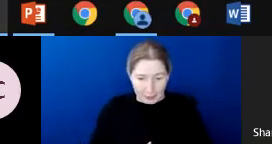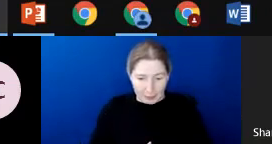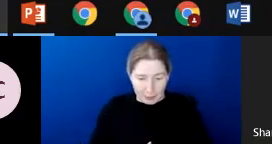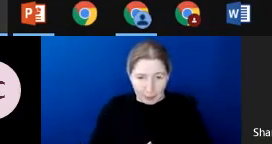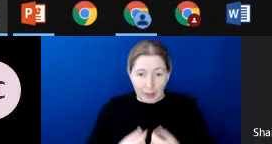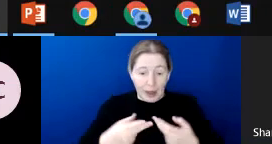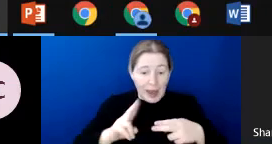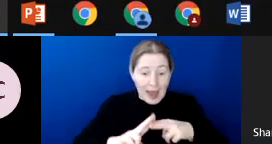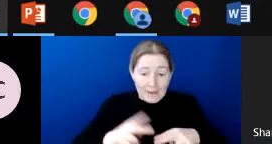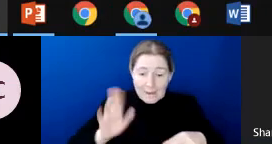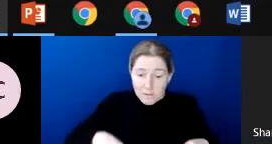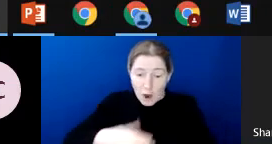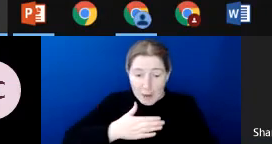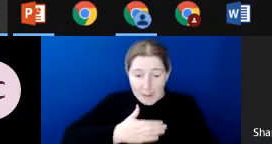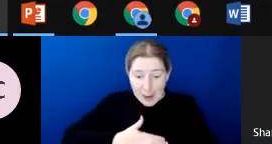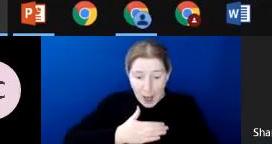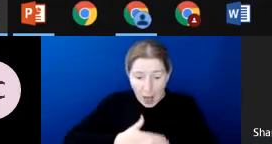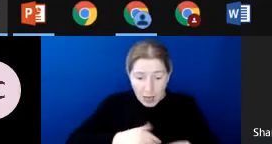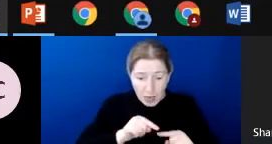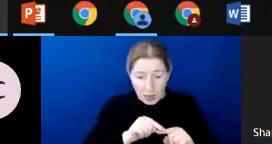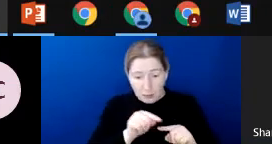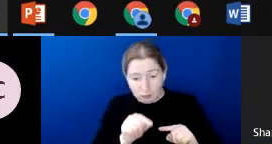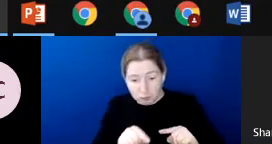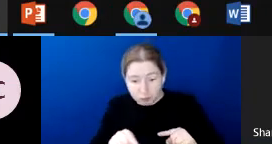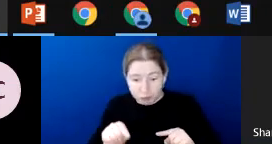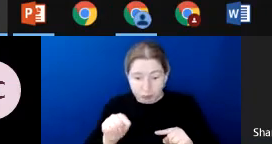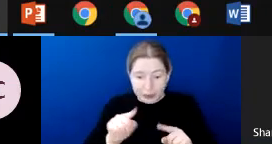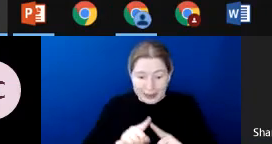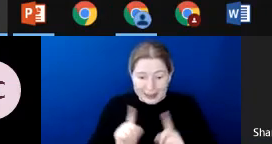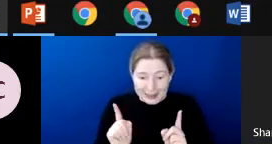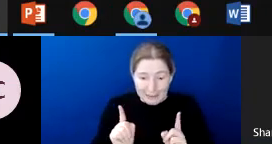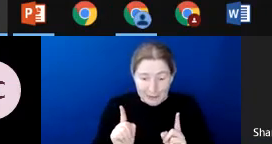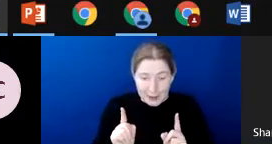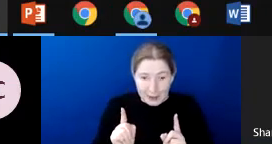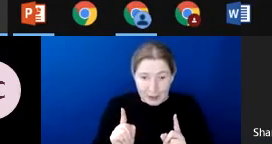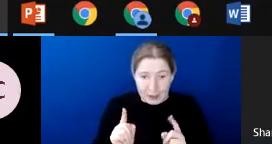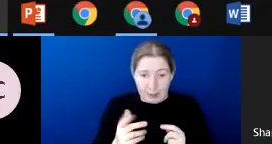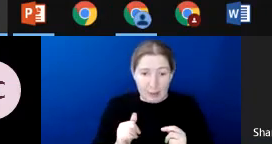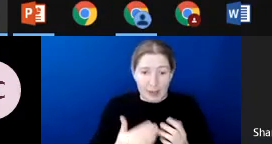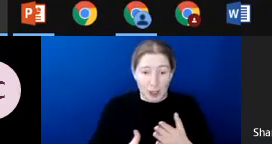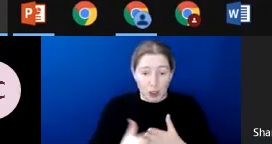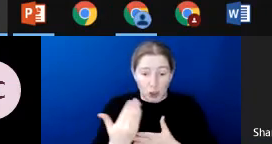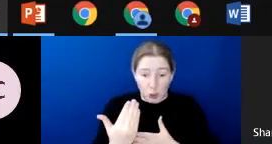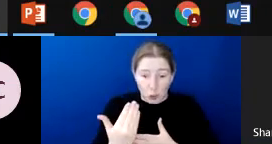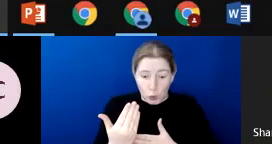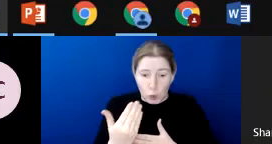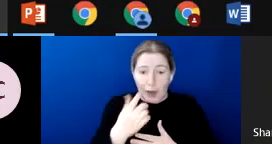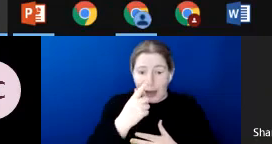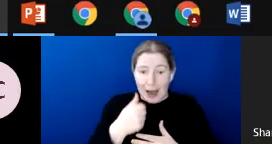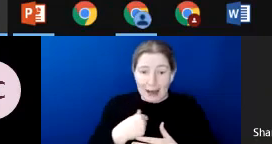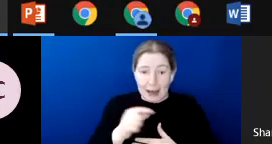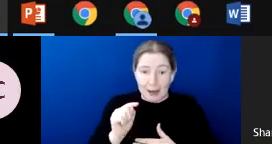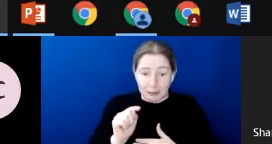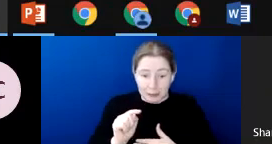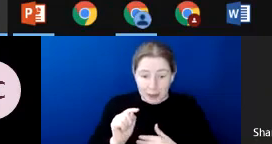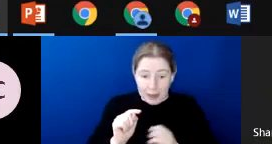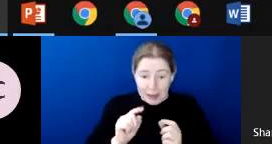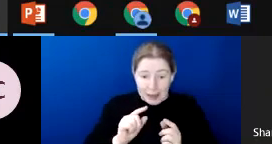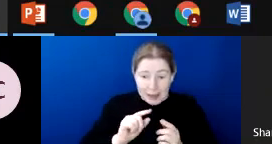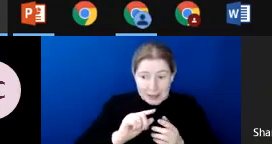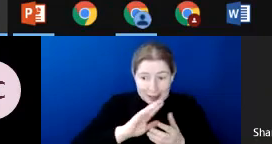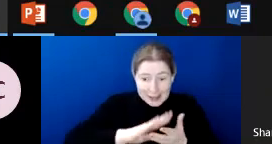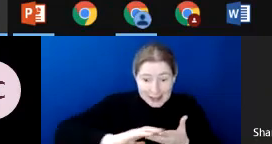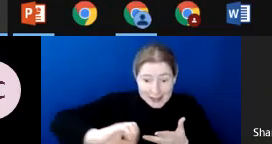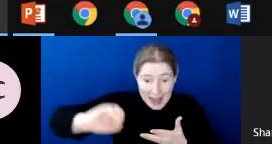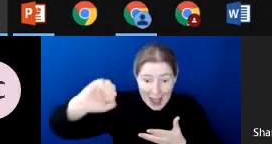going from Bath somewhere else and I want to start the new mileage from Bath, I could send in the mileage that I've